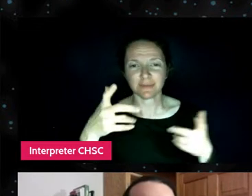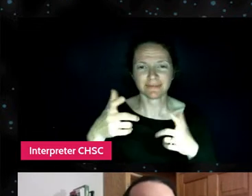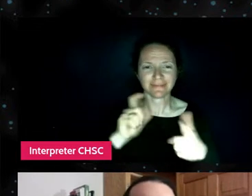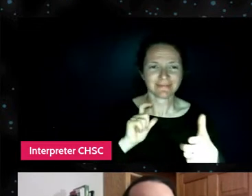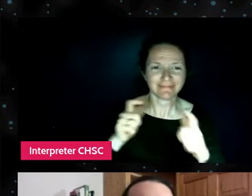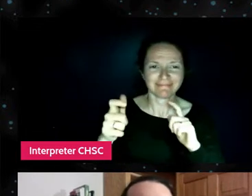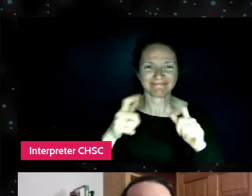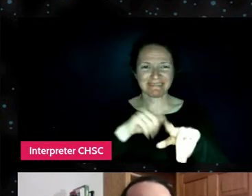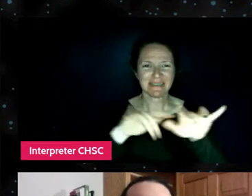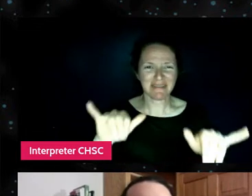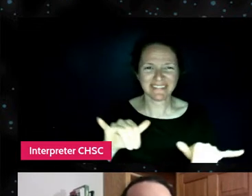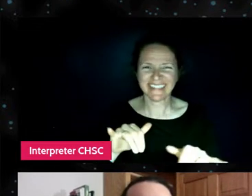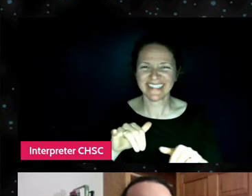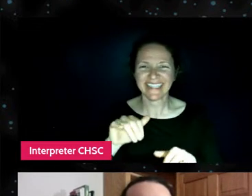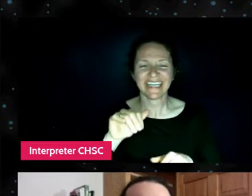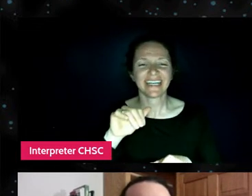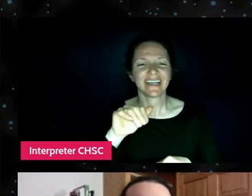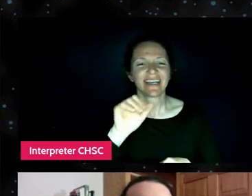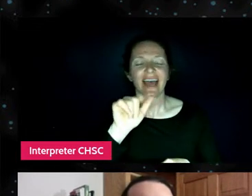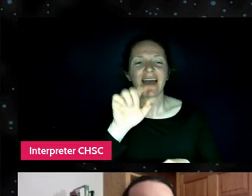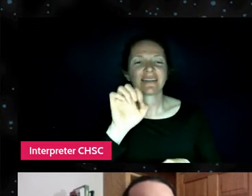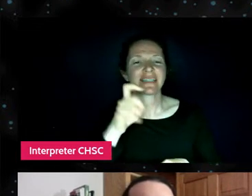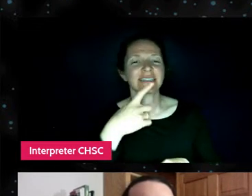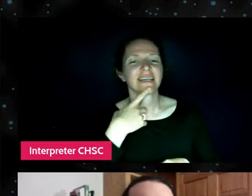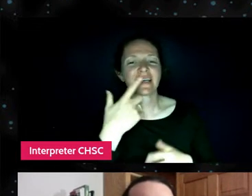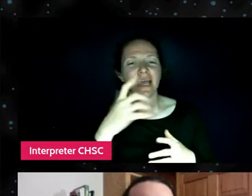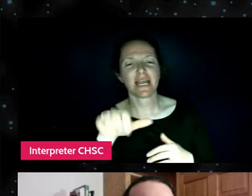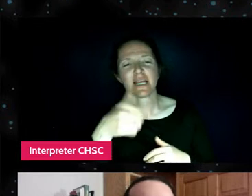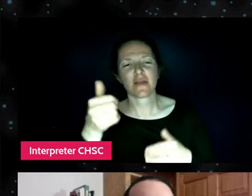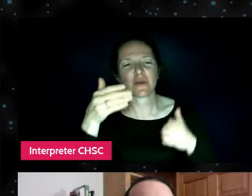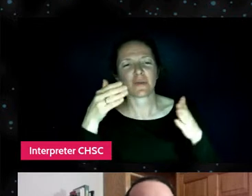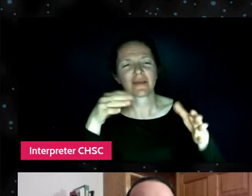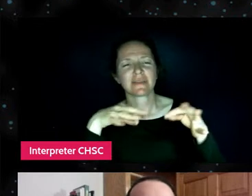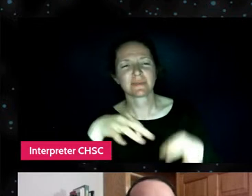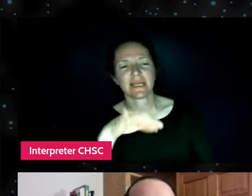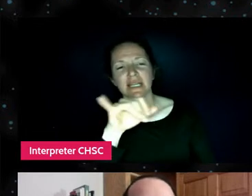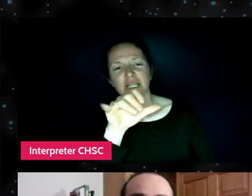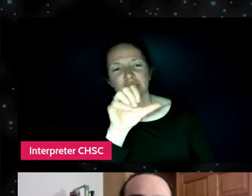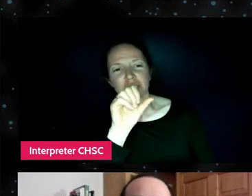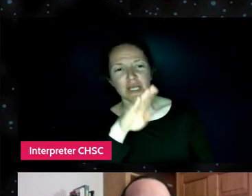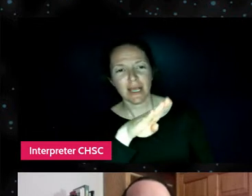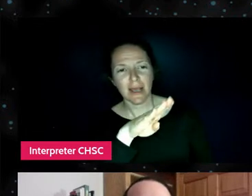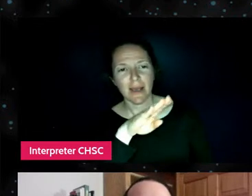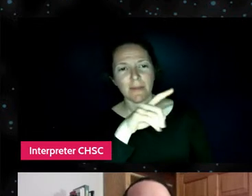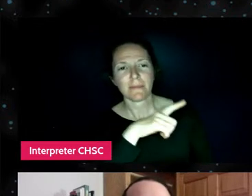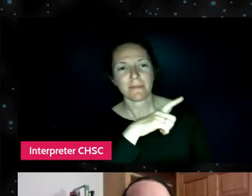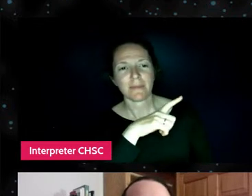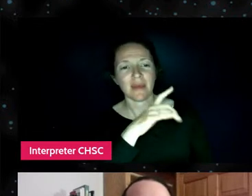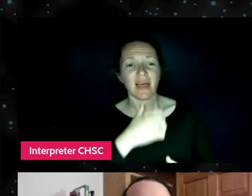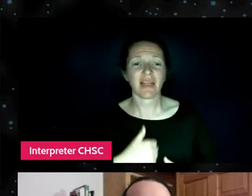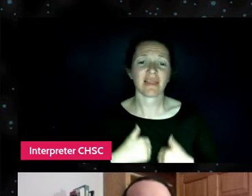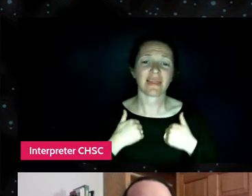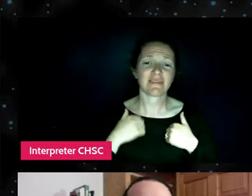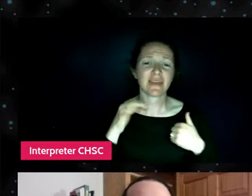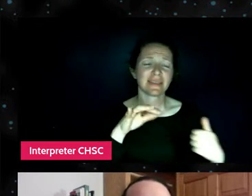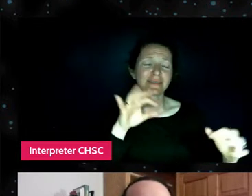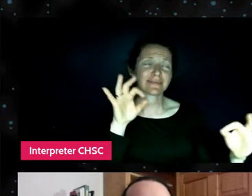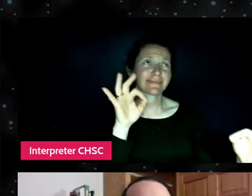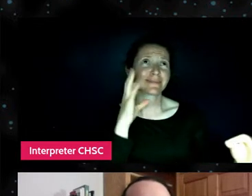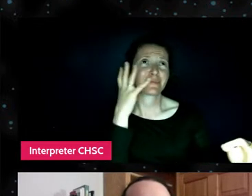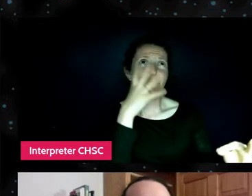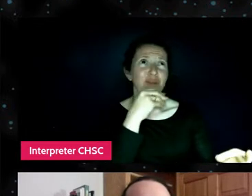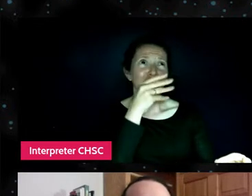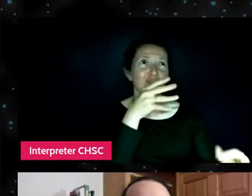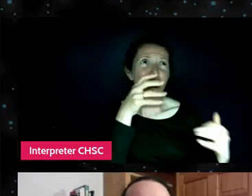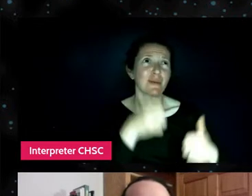Go ahead. No, go for it, Alex. Another way of putting it is, you know, Jacob was just sort of living his idyllic farm life, and then I